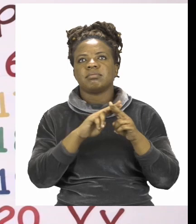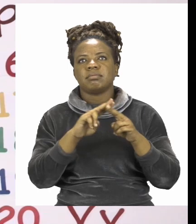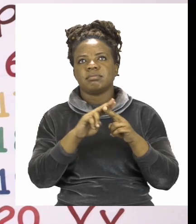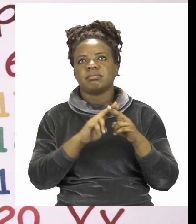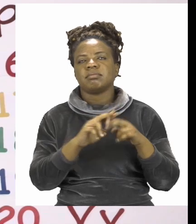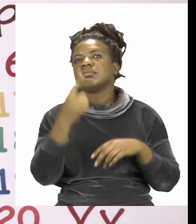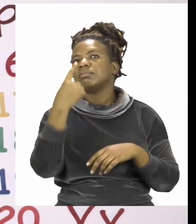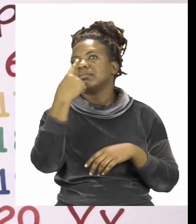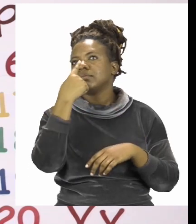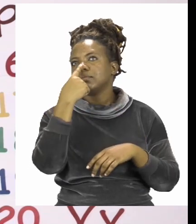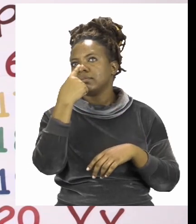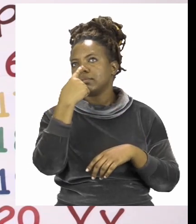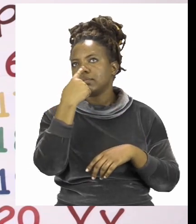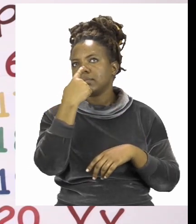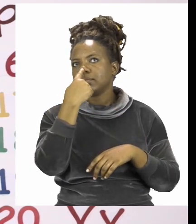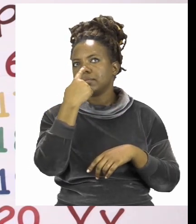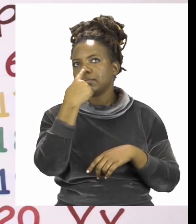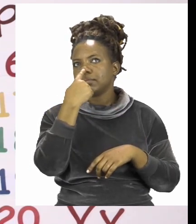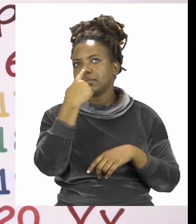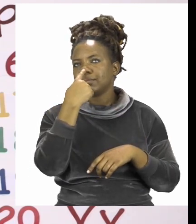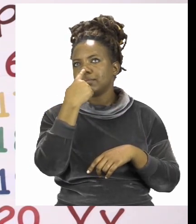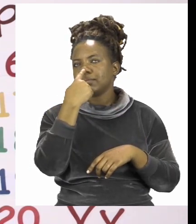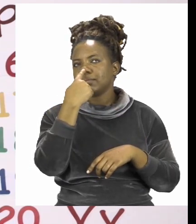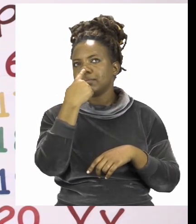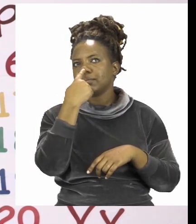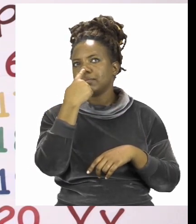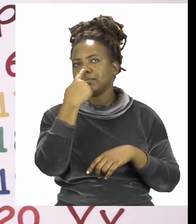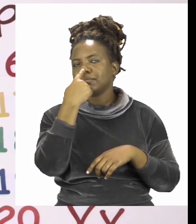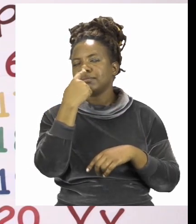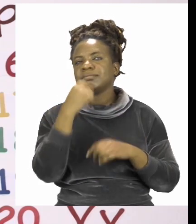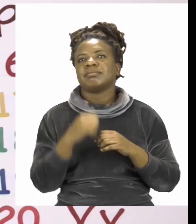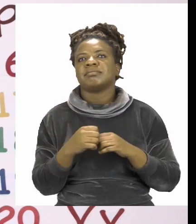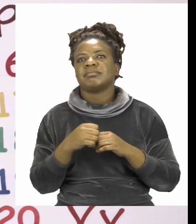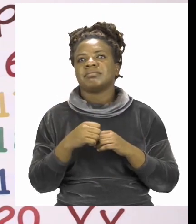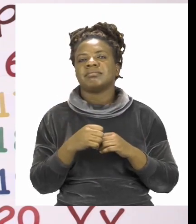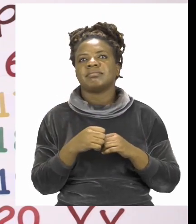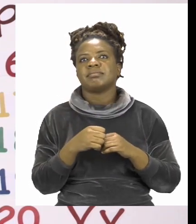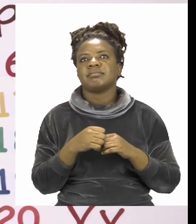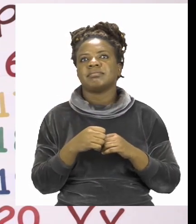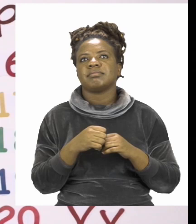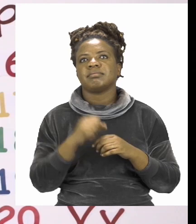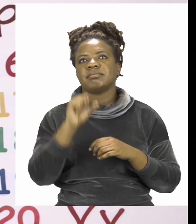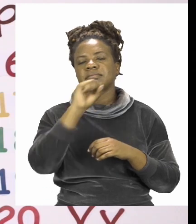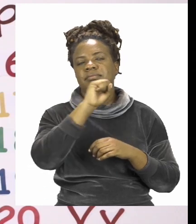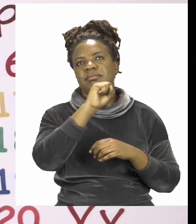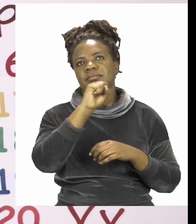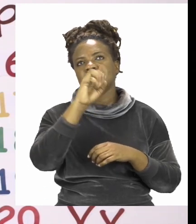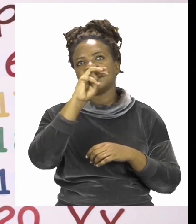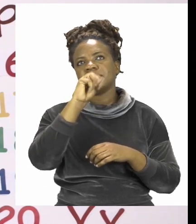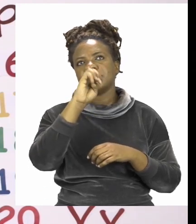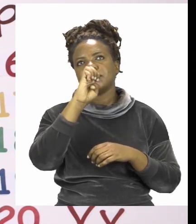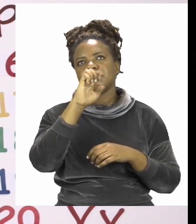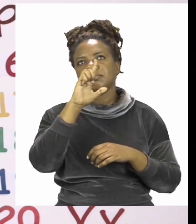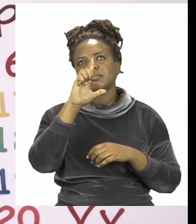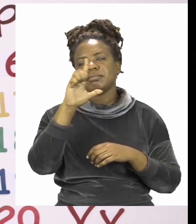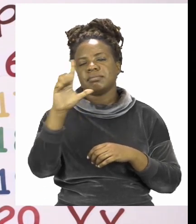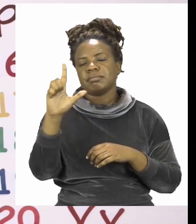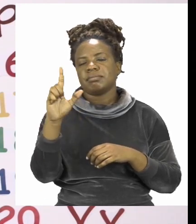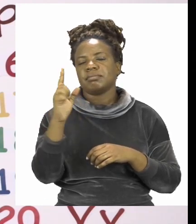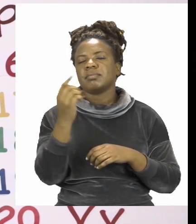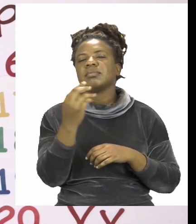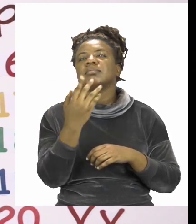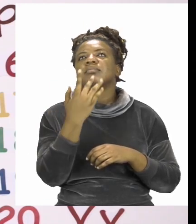please touch your nose. Well done. So the word smell is going to be connected to the